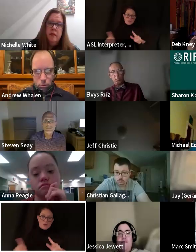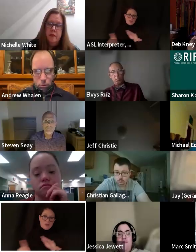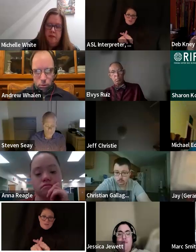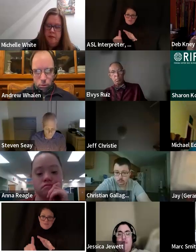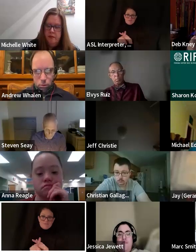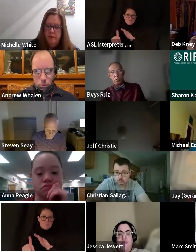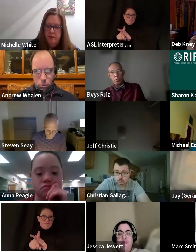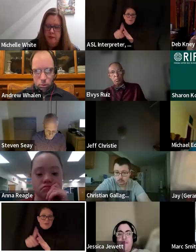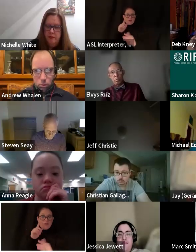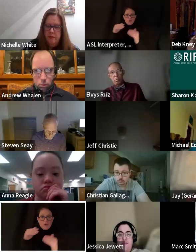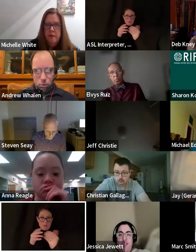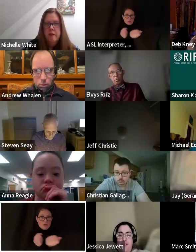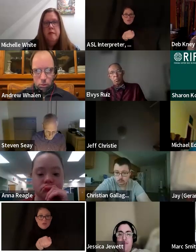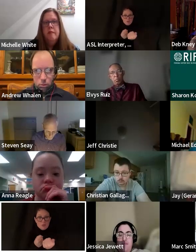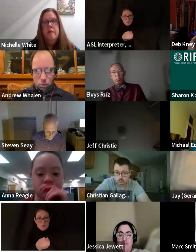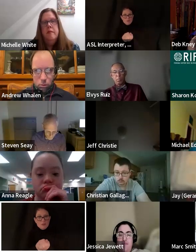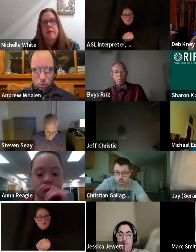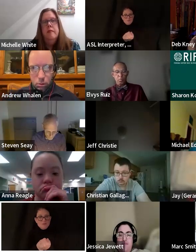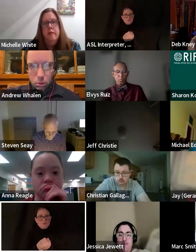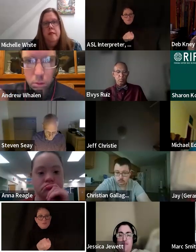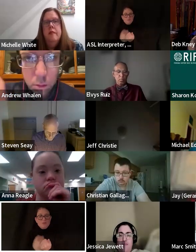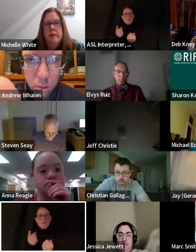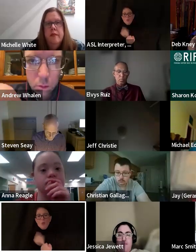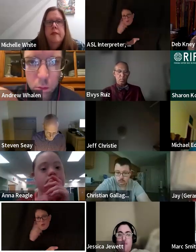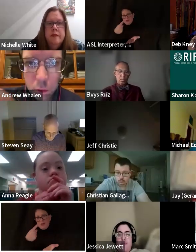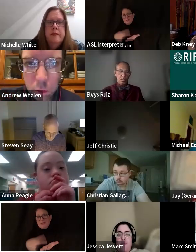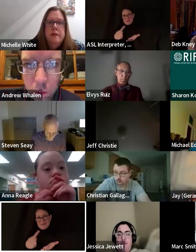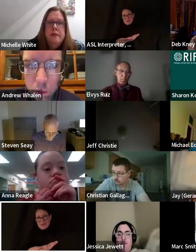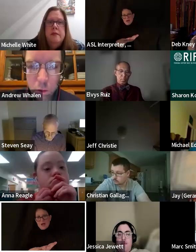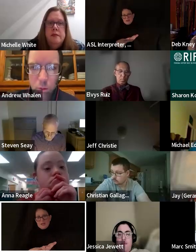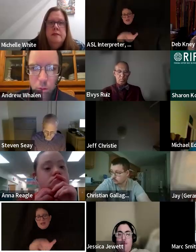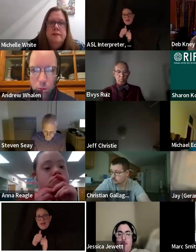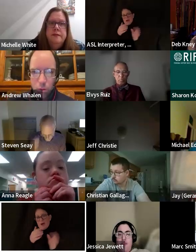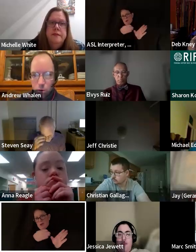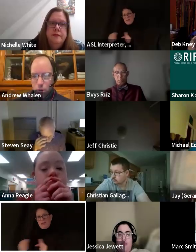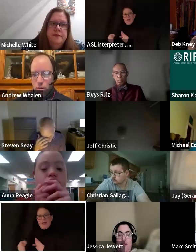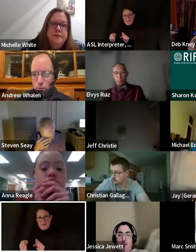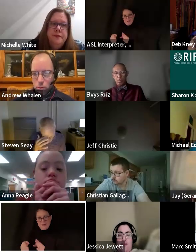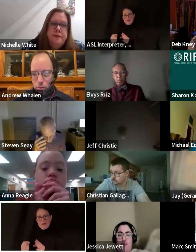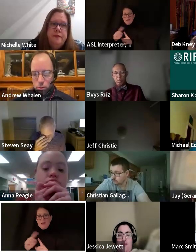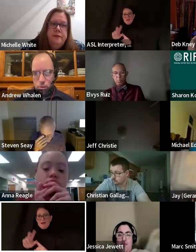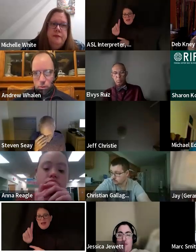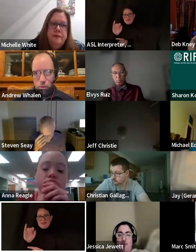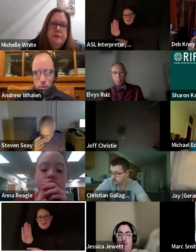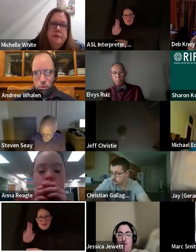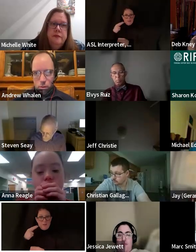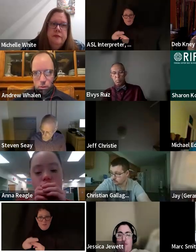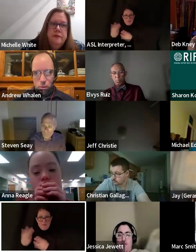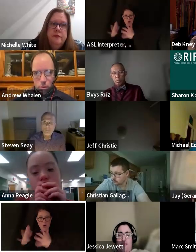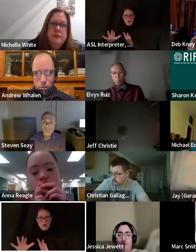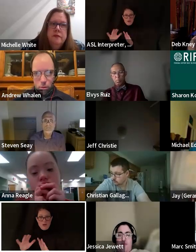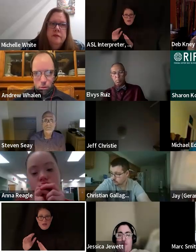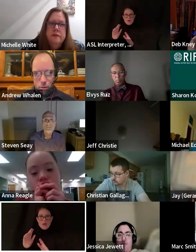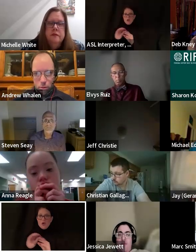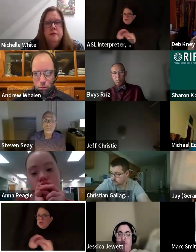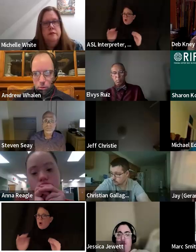come up for peer supports, Yep. we will talk about that and what that looks like. But as Deb said, no one will be